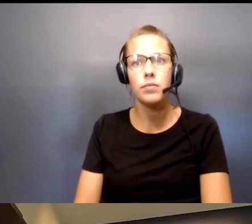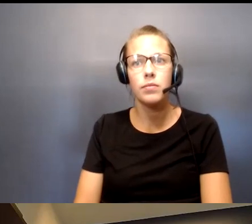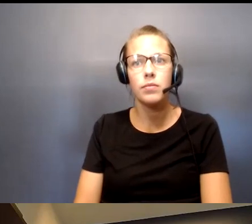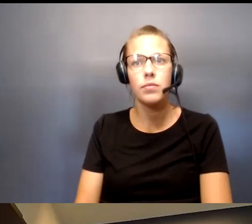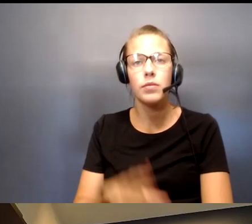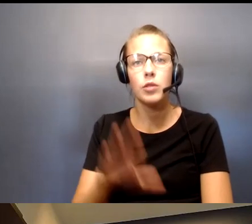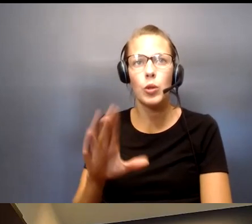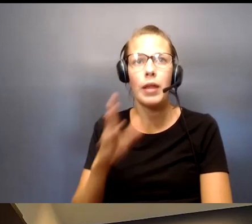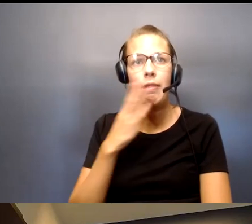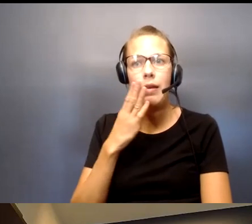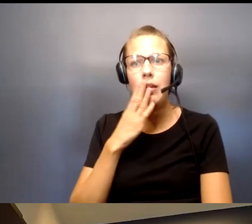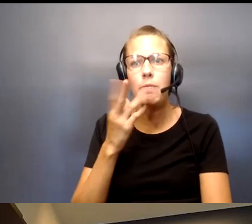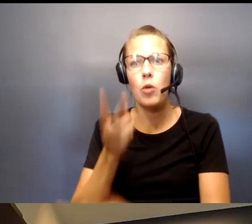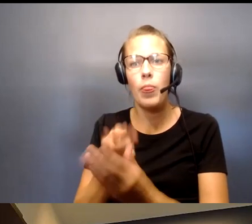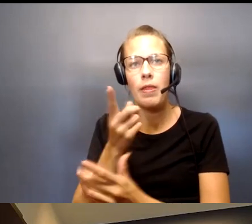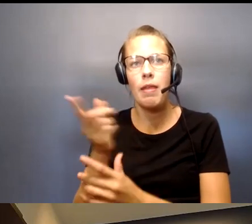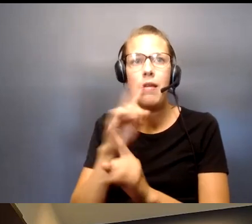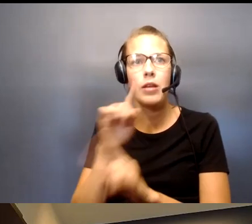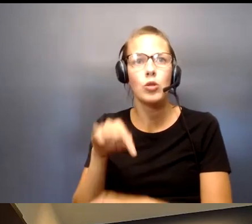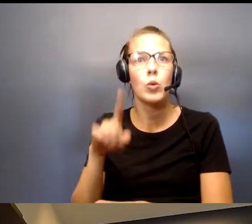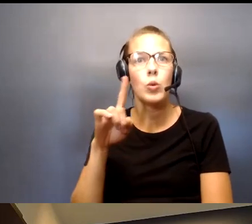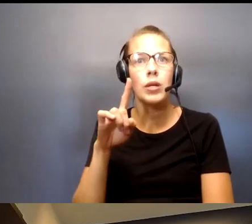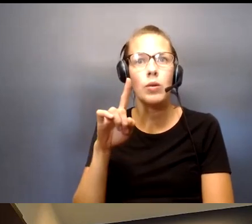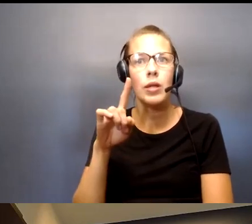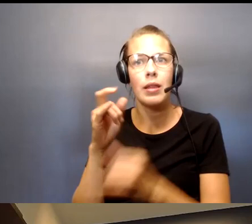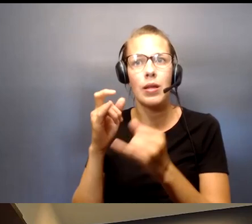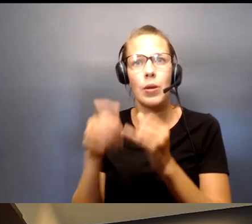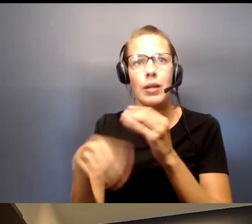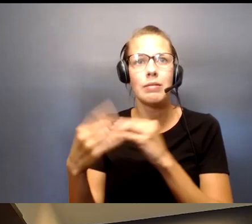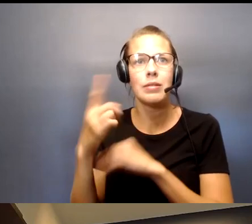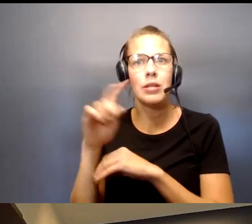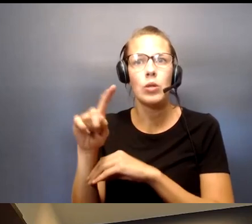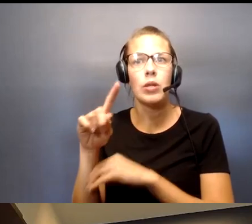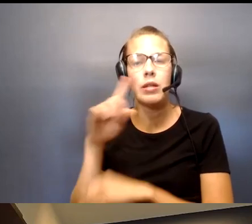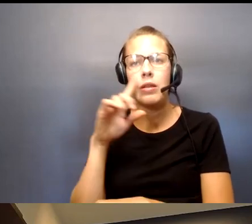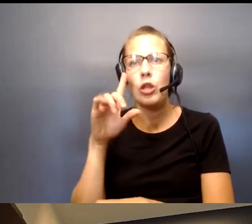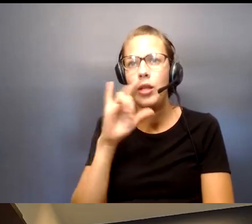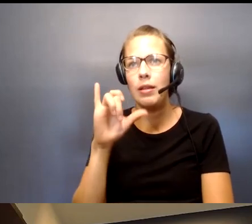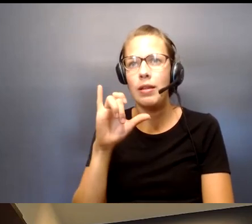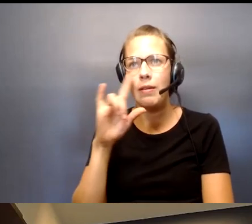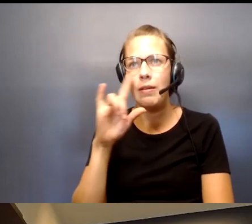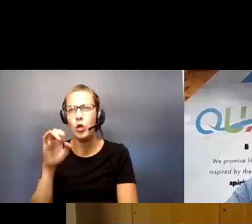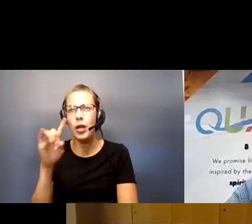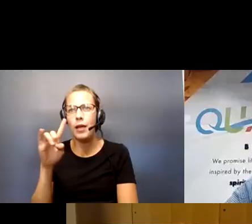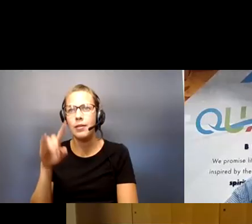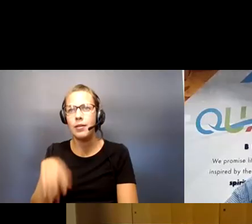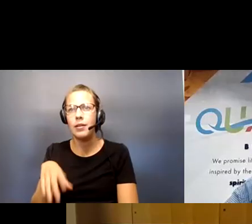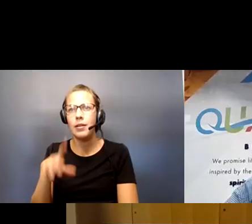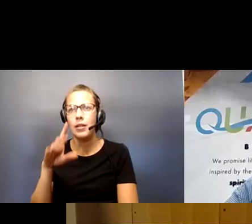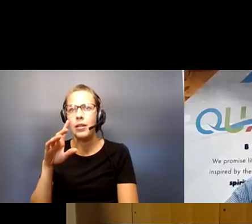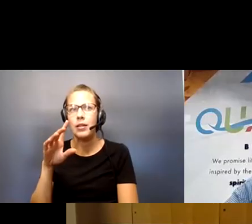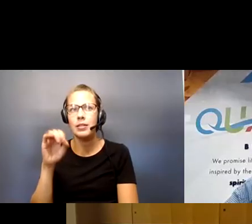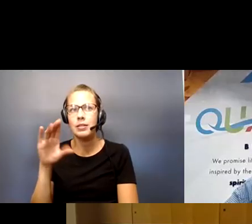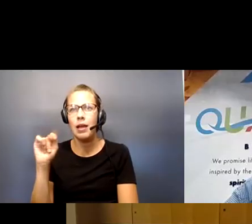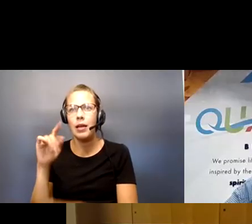Great, thank you for both of you for that answer. We do have one additional question here, it looks like, and this will be for Ed. For the Scott County